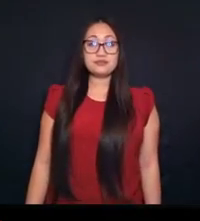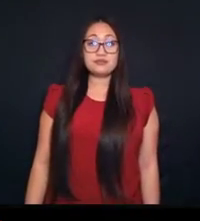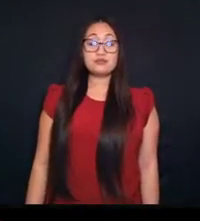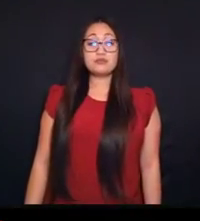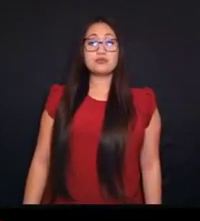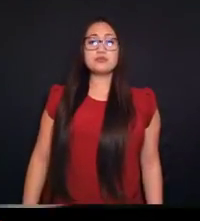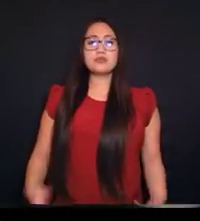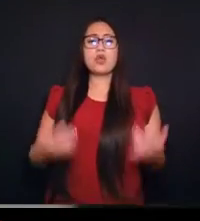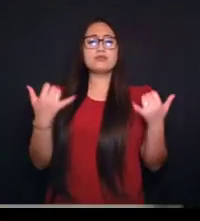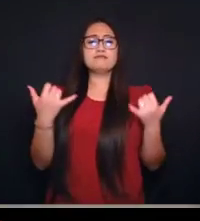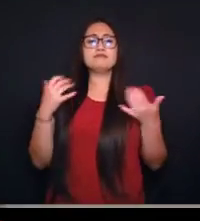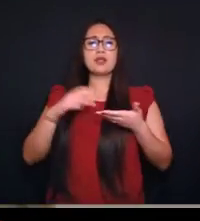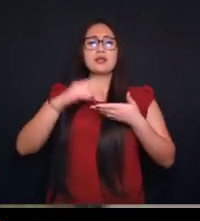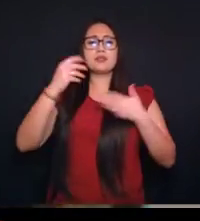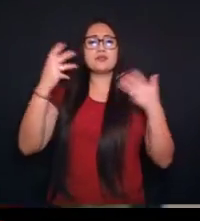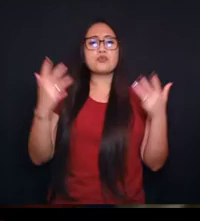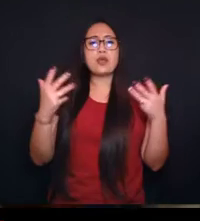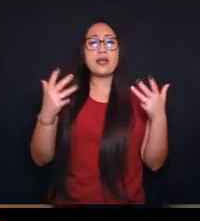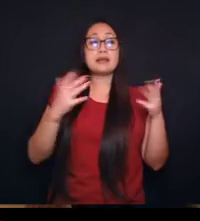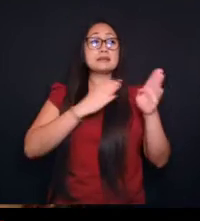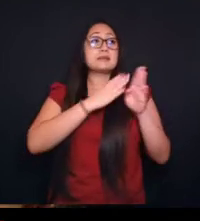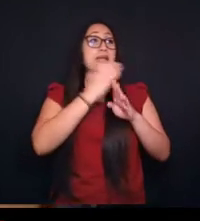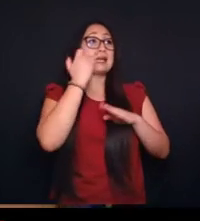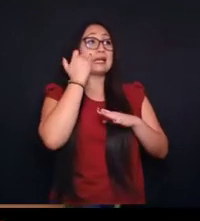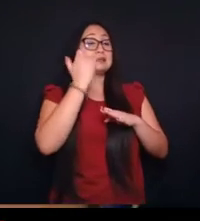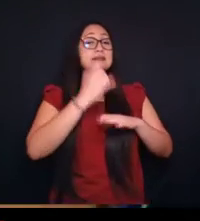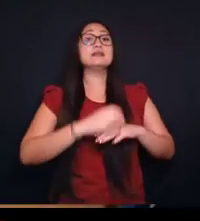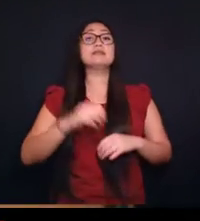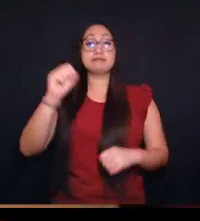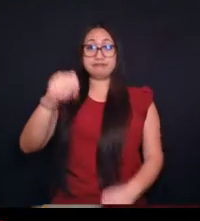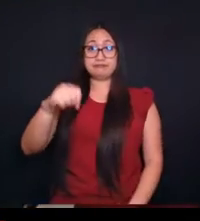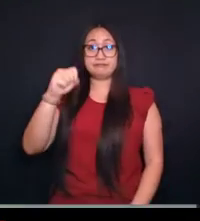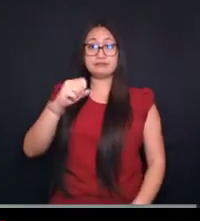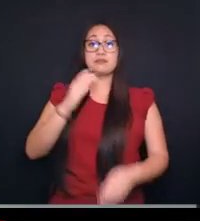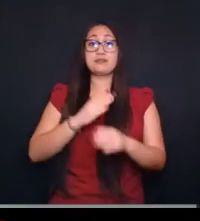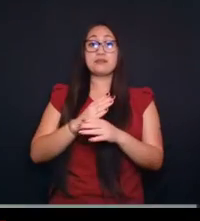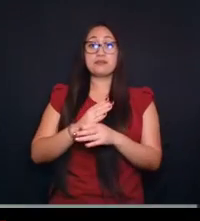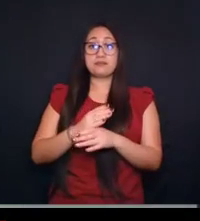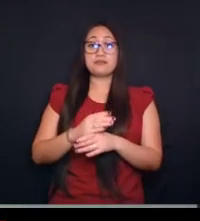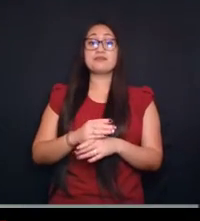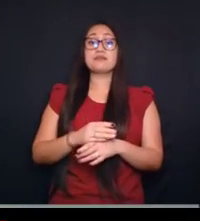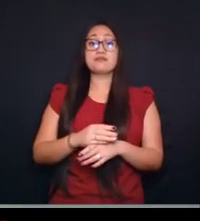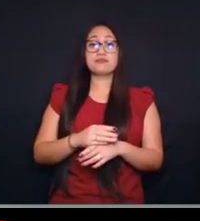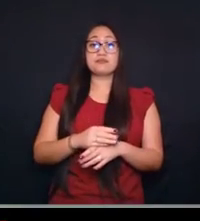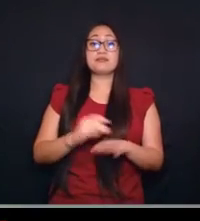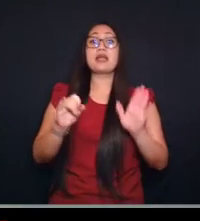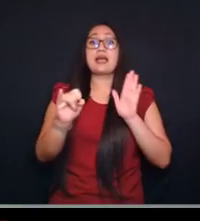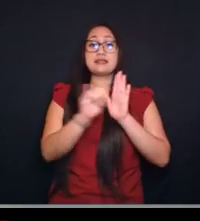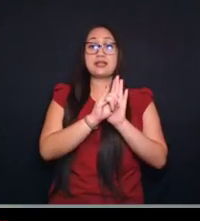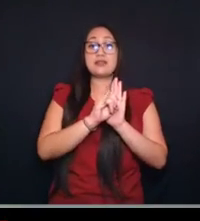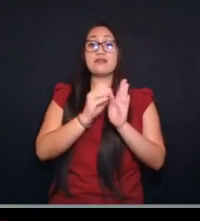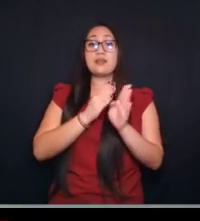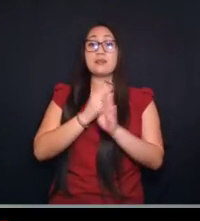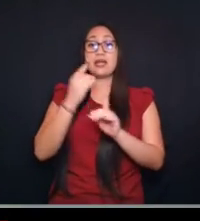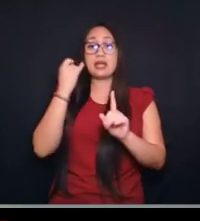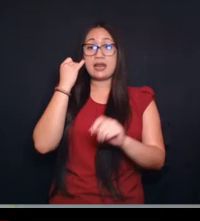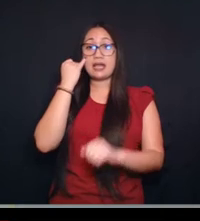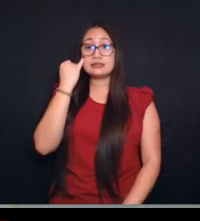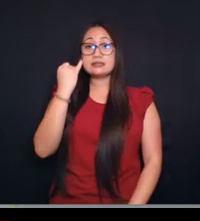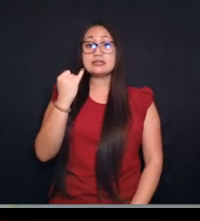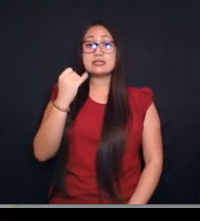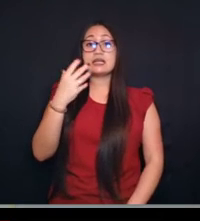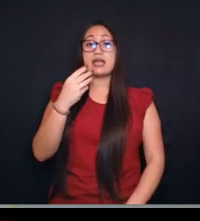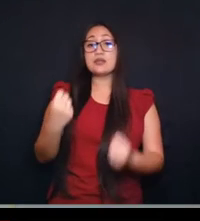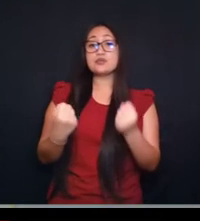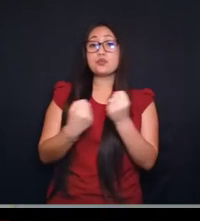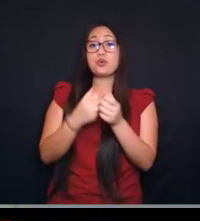What are we here to learn? Main idea. We are. I can identify the main idea and supporting details from what I